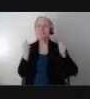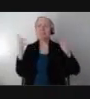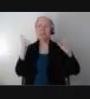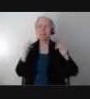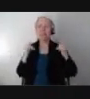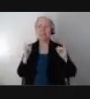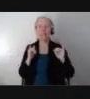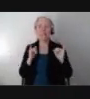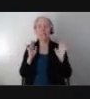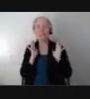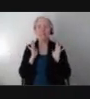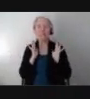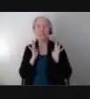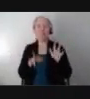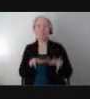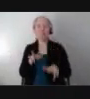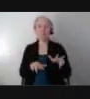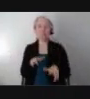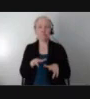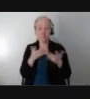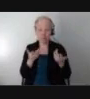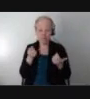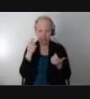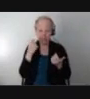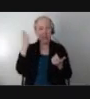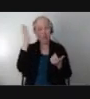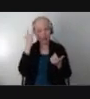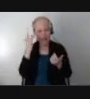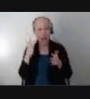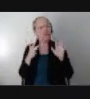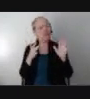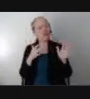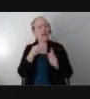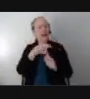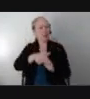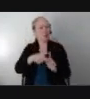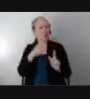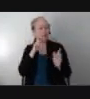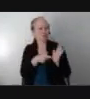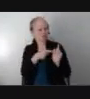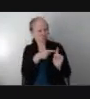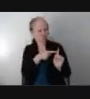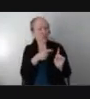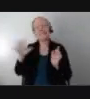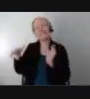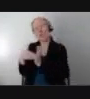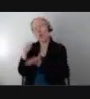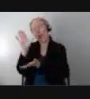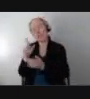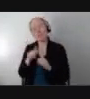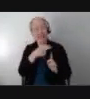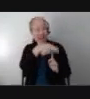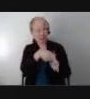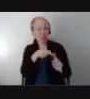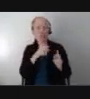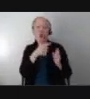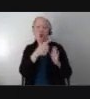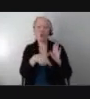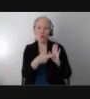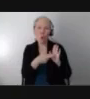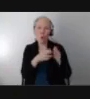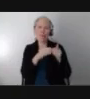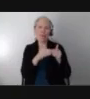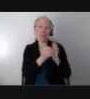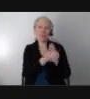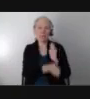more diffuse and roles and responsibilities are less clear than they were at a center. Headquarters roles and leadership